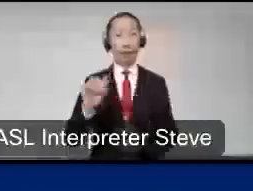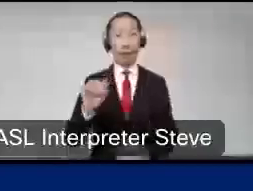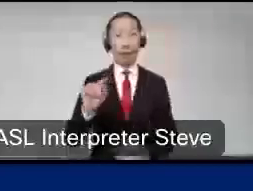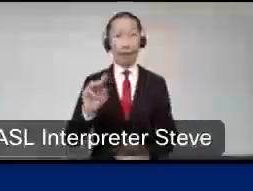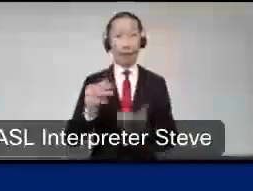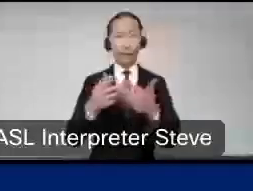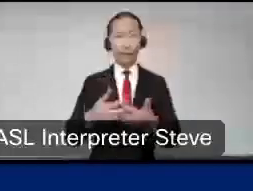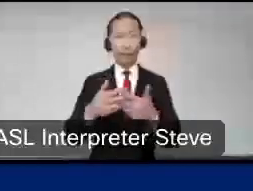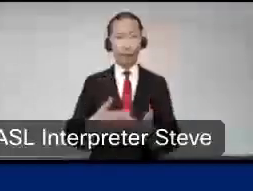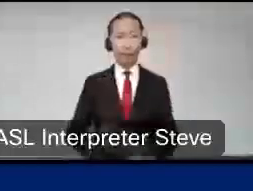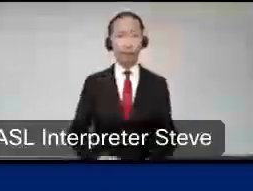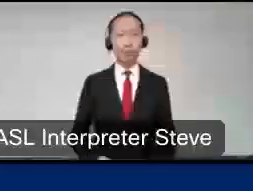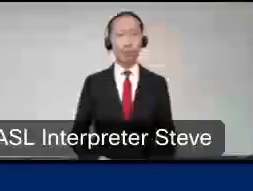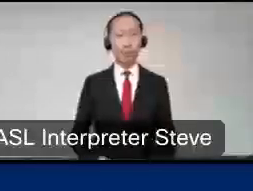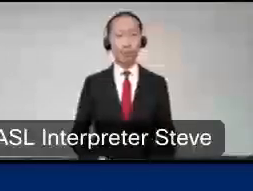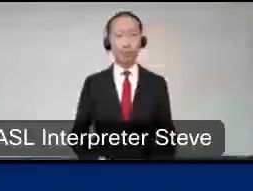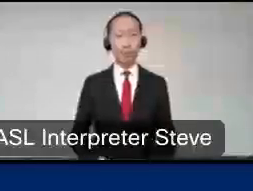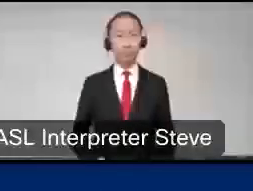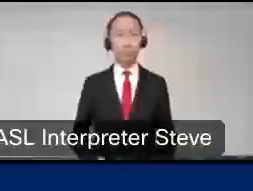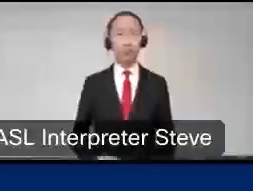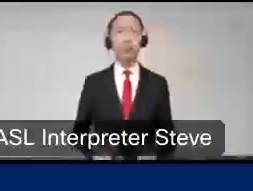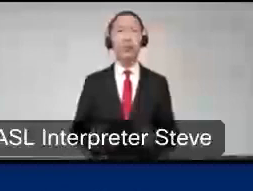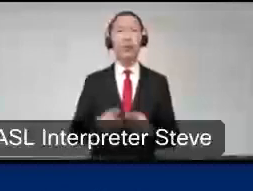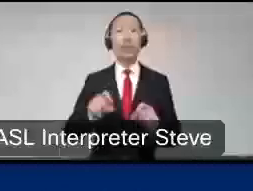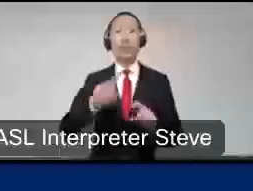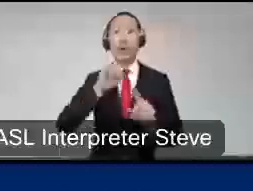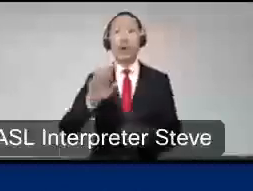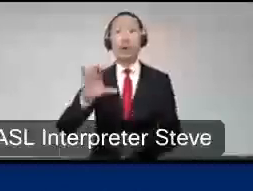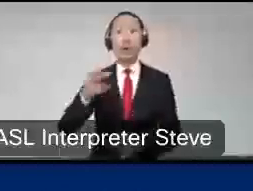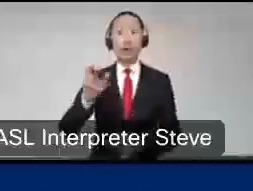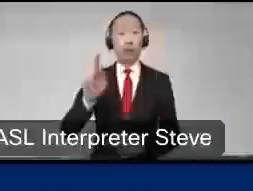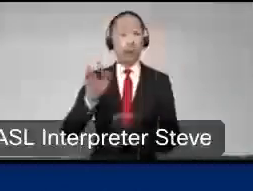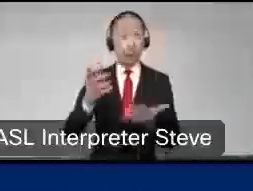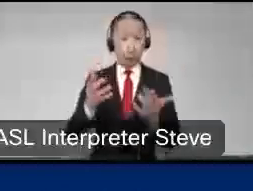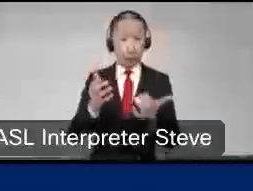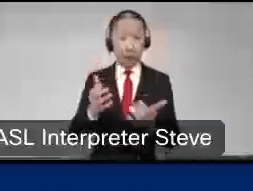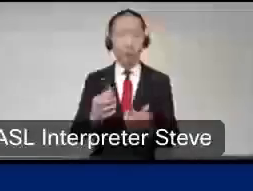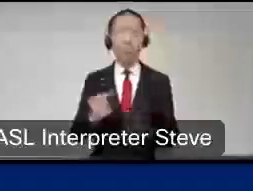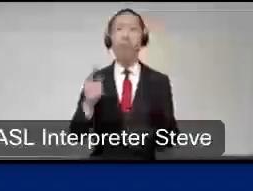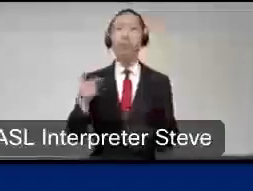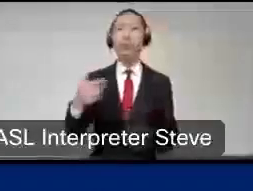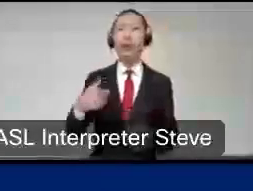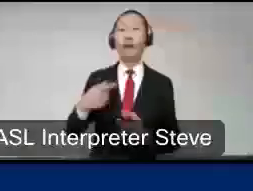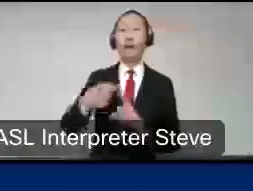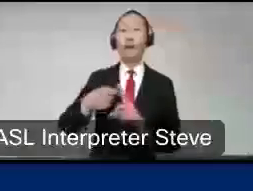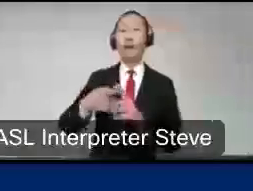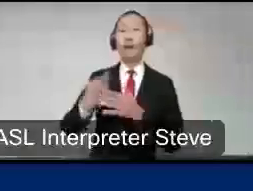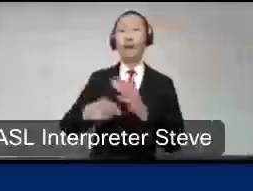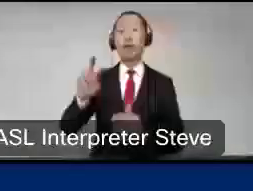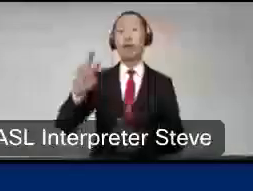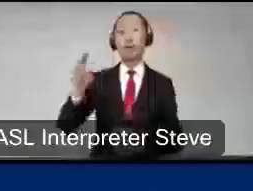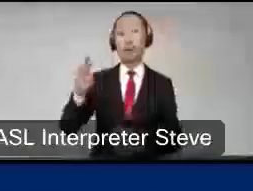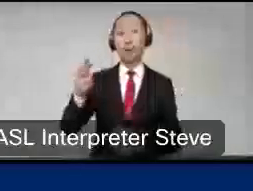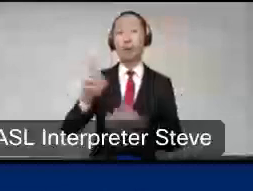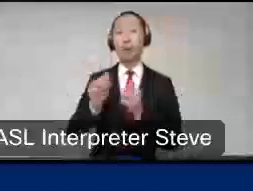ATM. You also can order checks if you like. There is a $2 per month fee associated with the